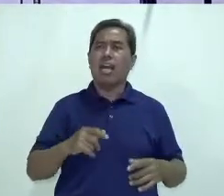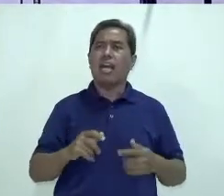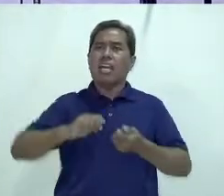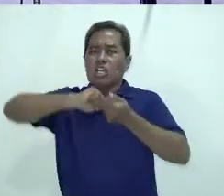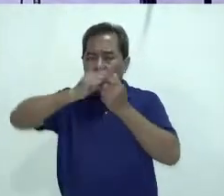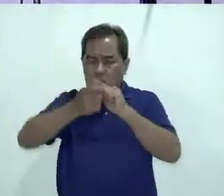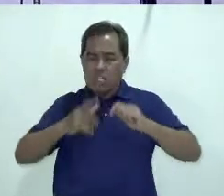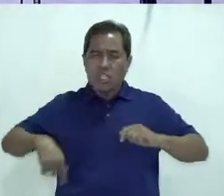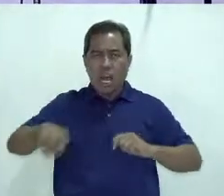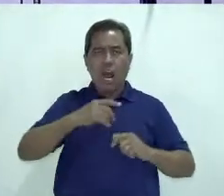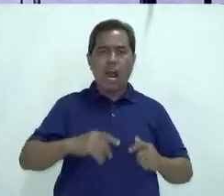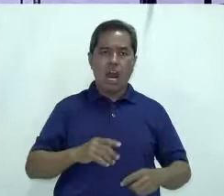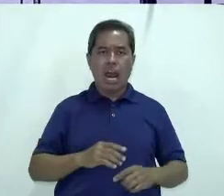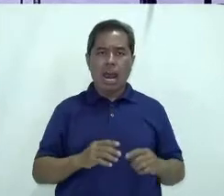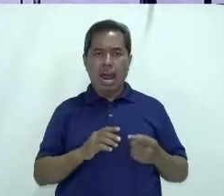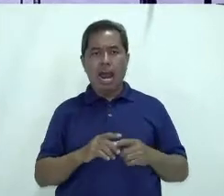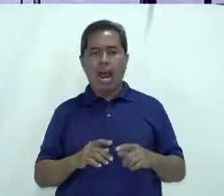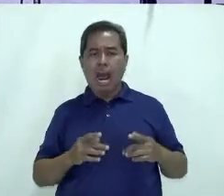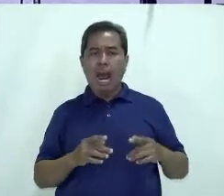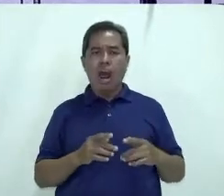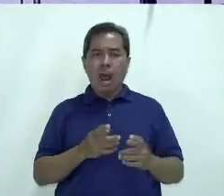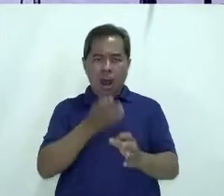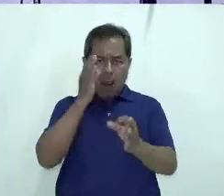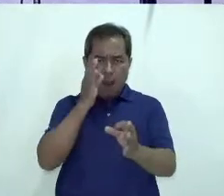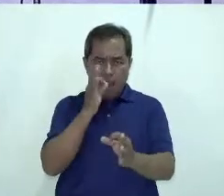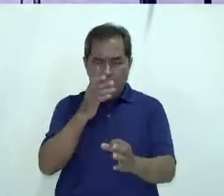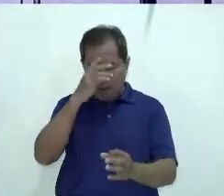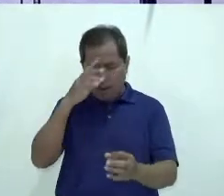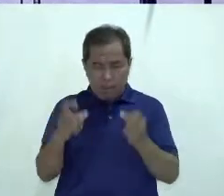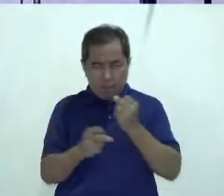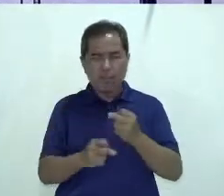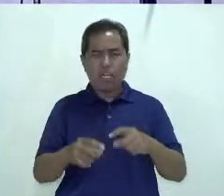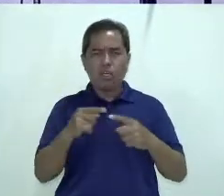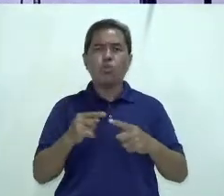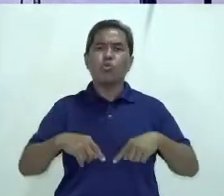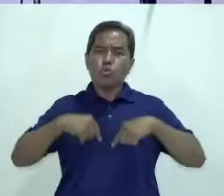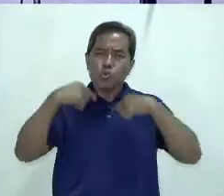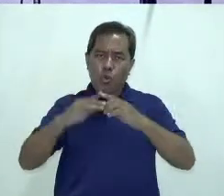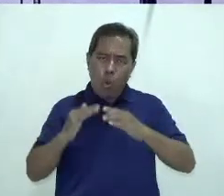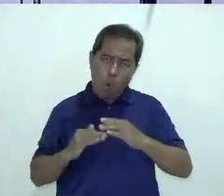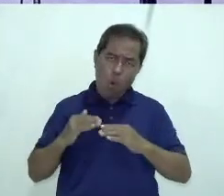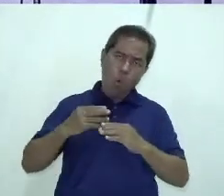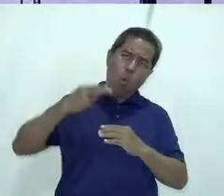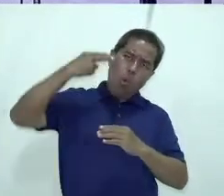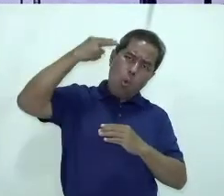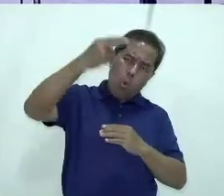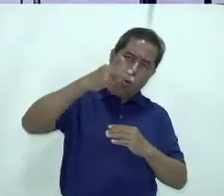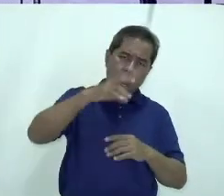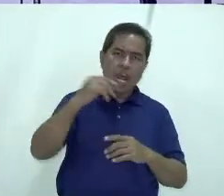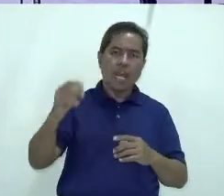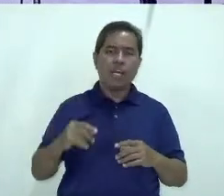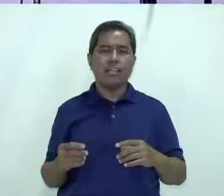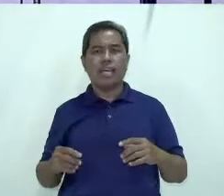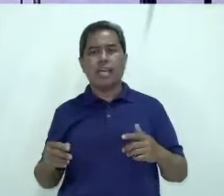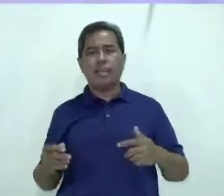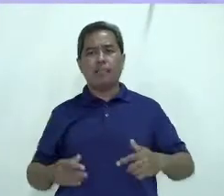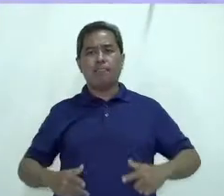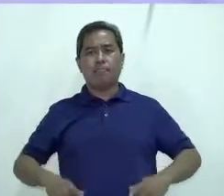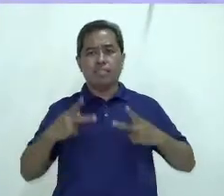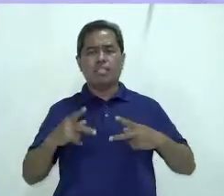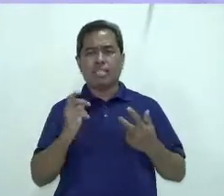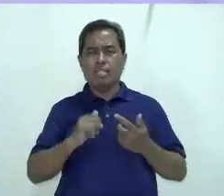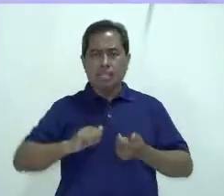higher and deeper in him. And physically, tangibly, there is a physical manifestation of a change that